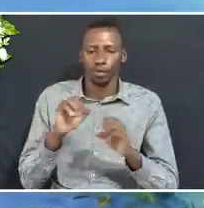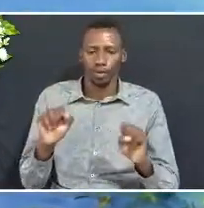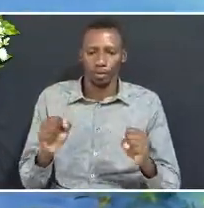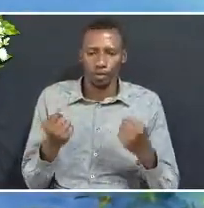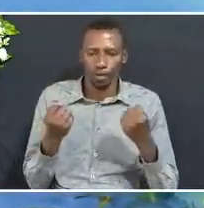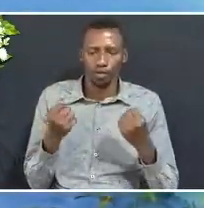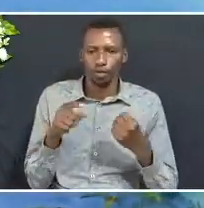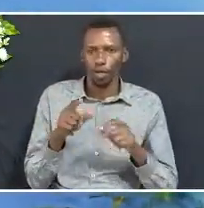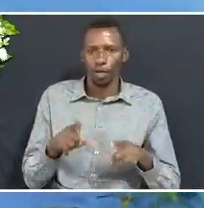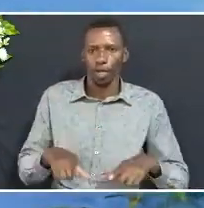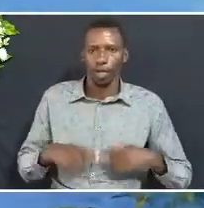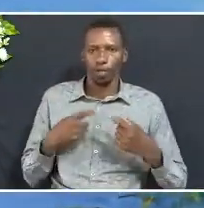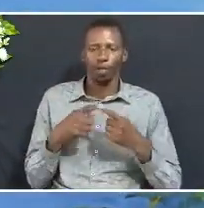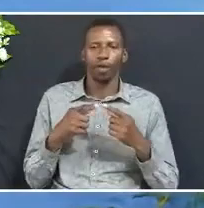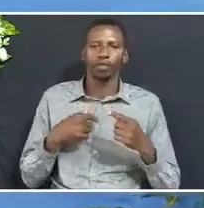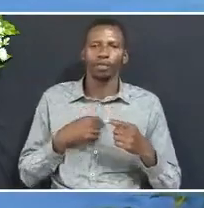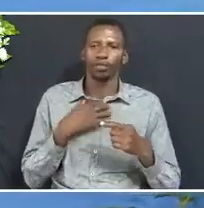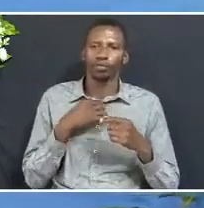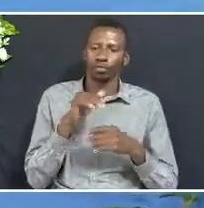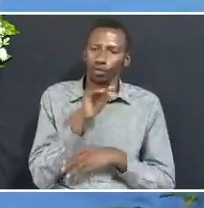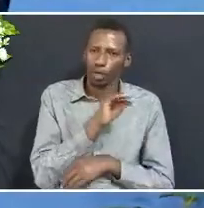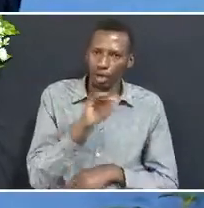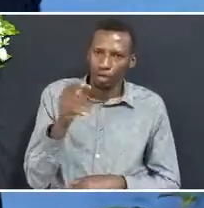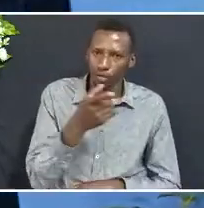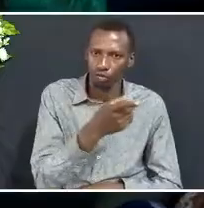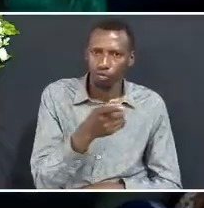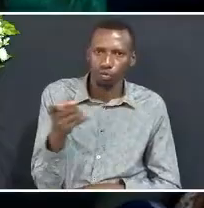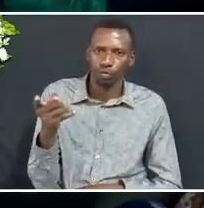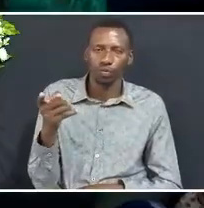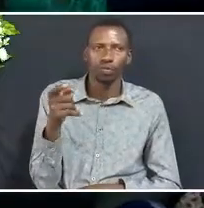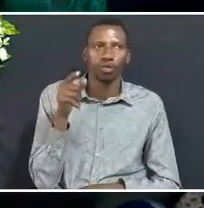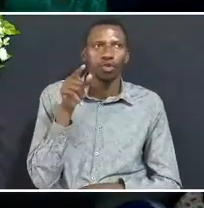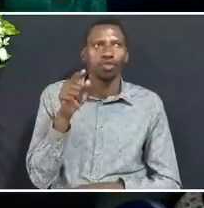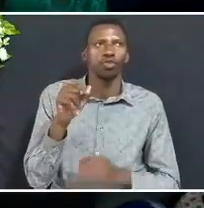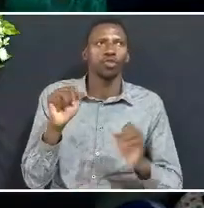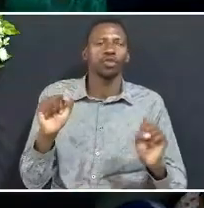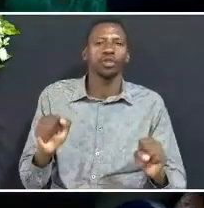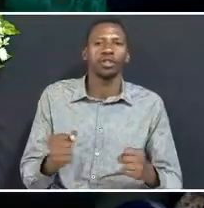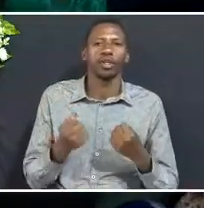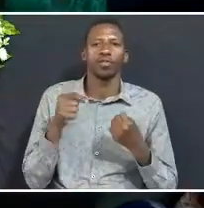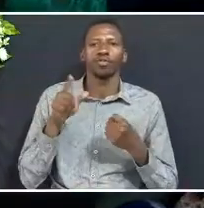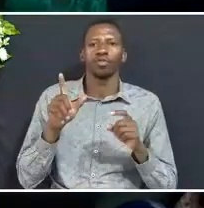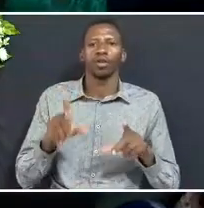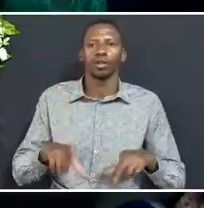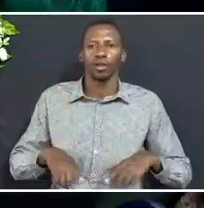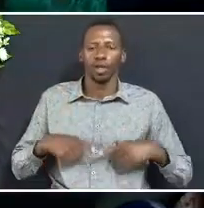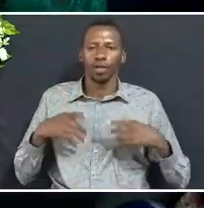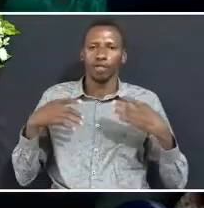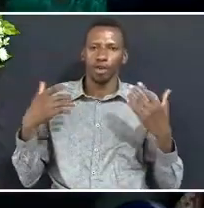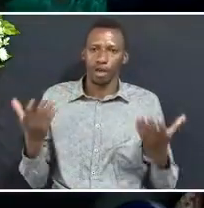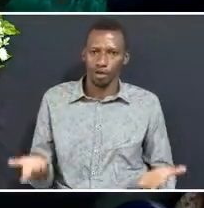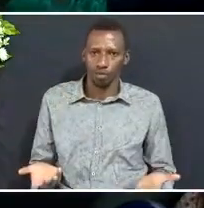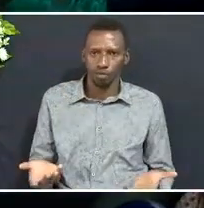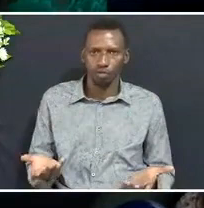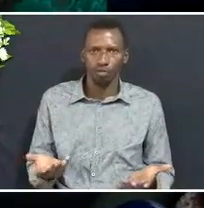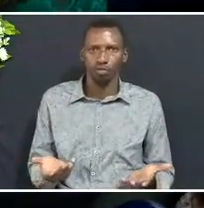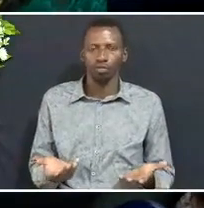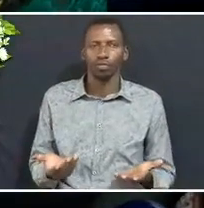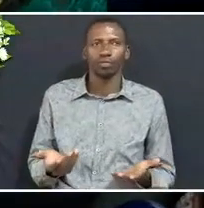to challenge you, how are you securing your life at the expense